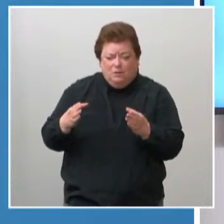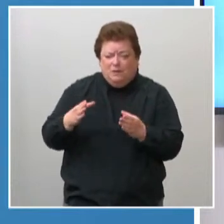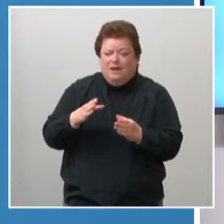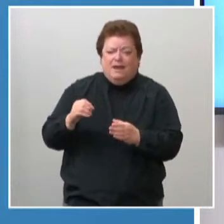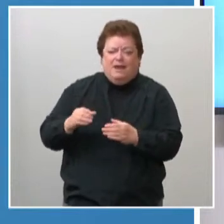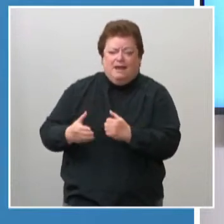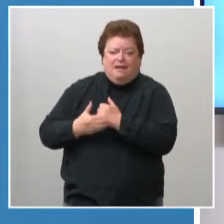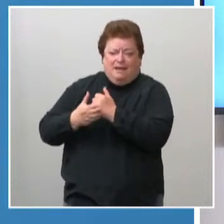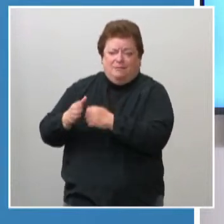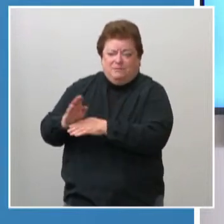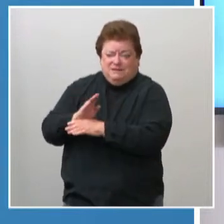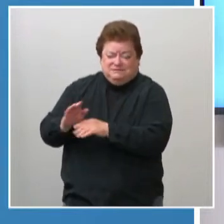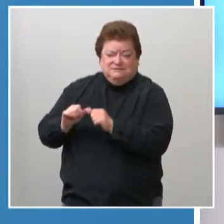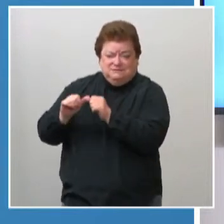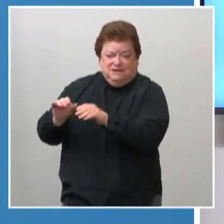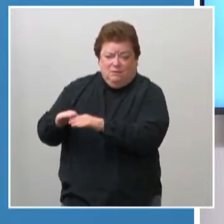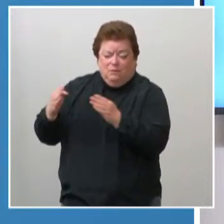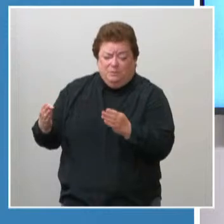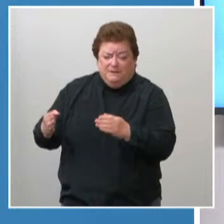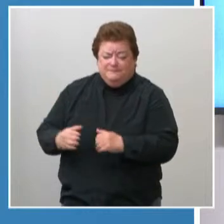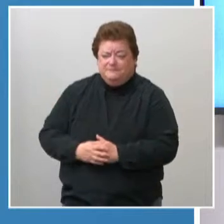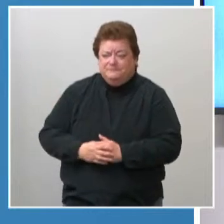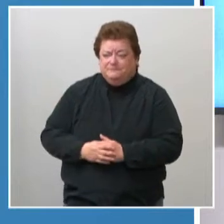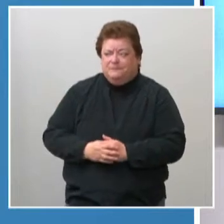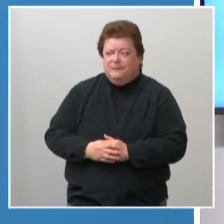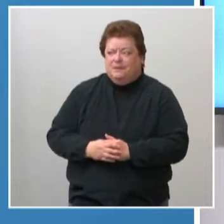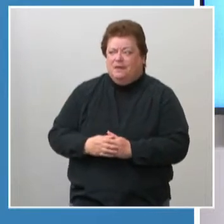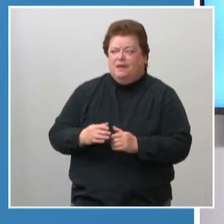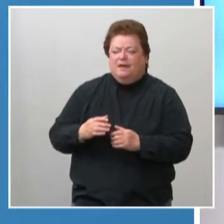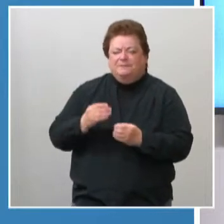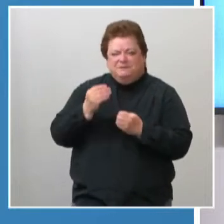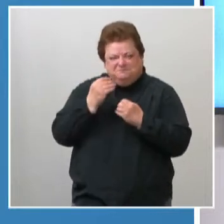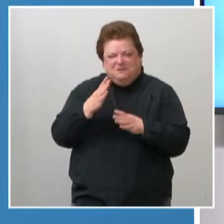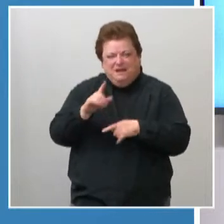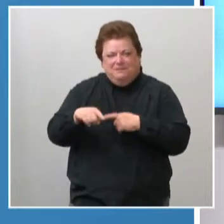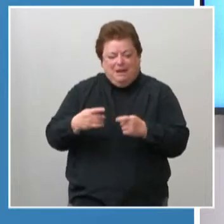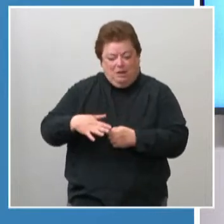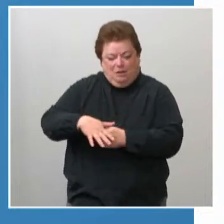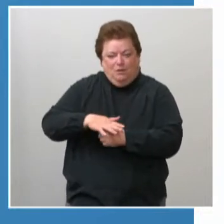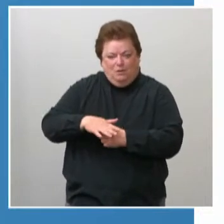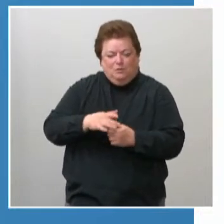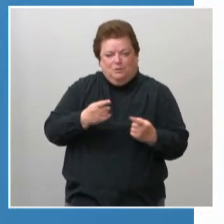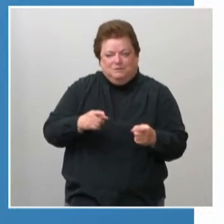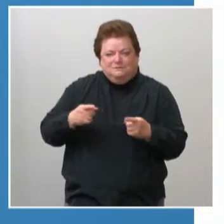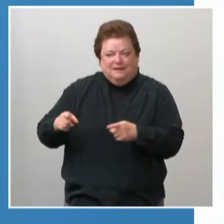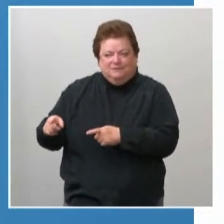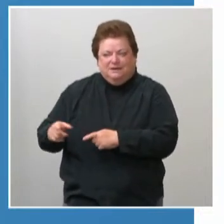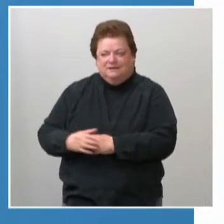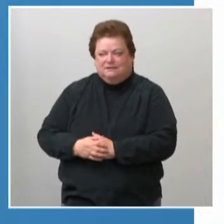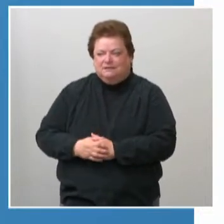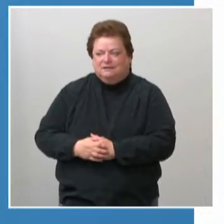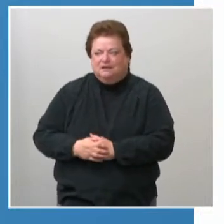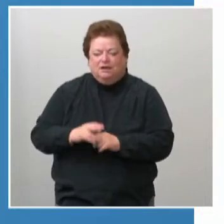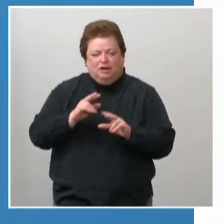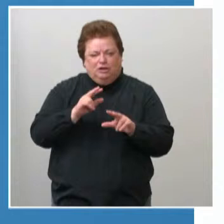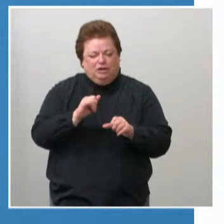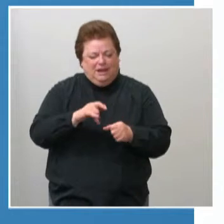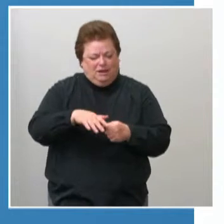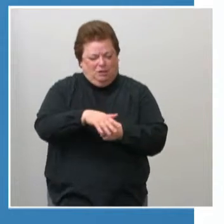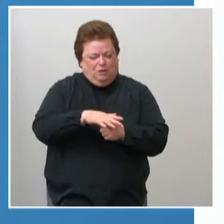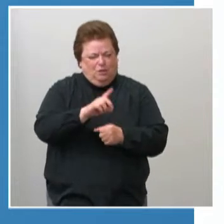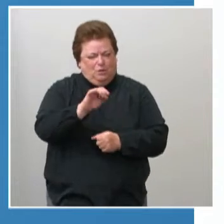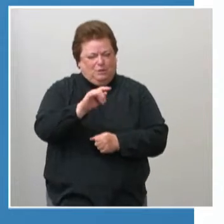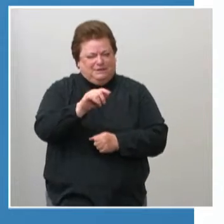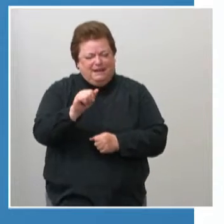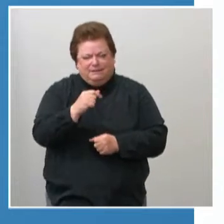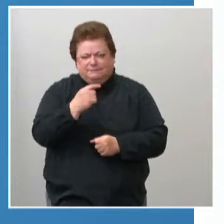business services. Let me tell you about our local situation. Let's take a look at our local data and see